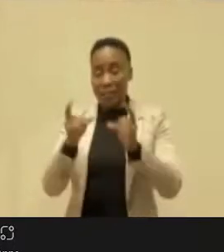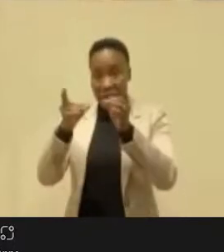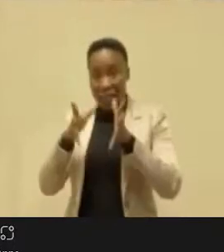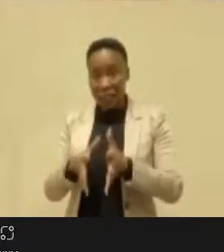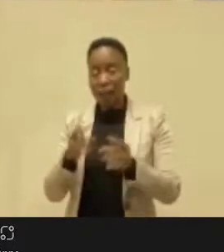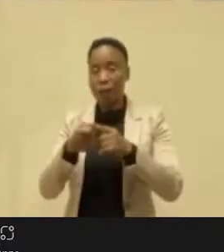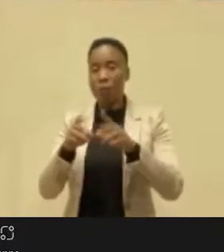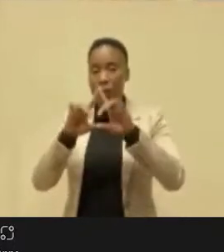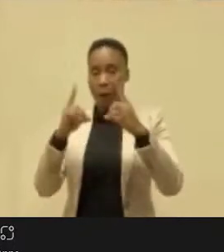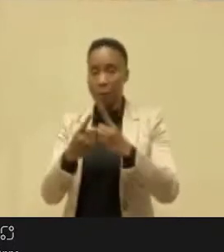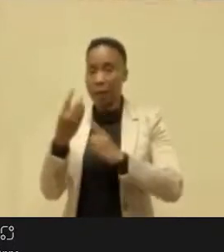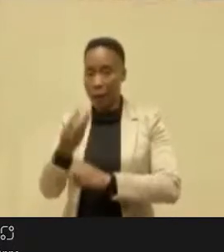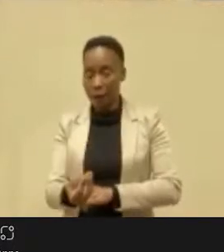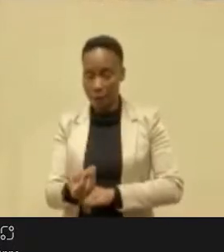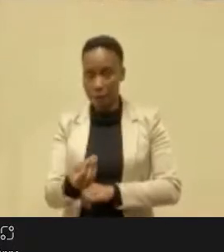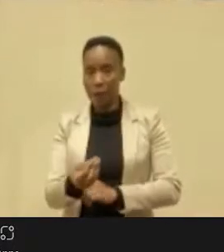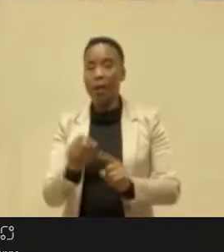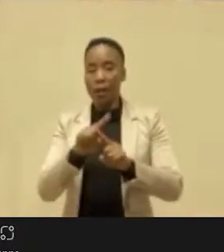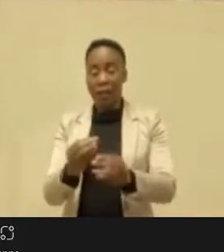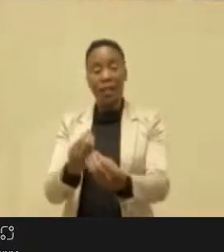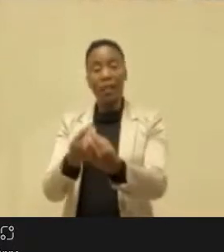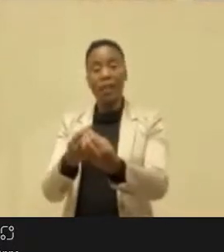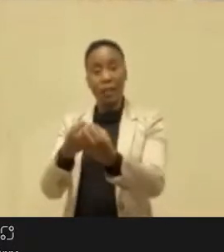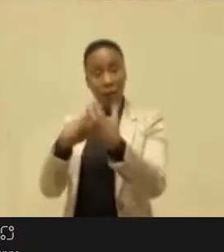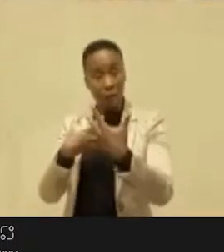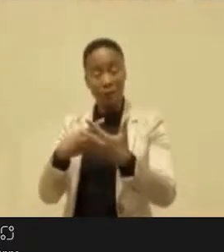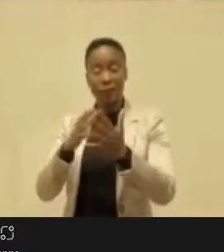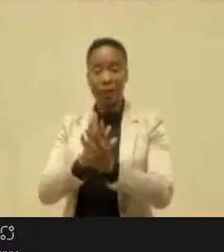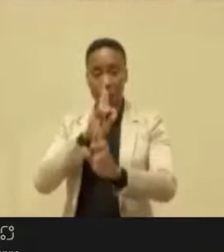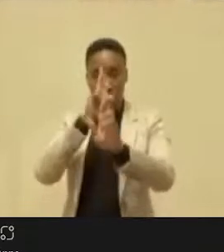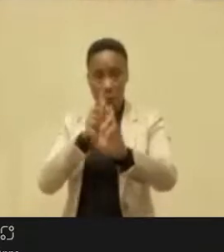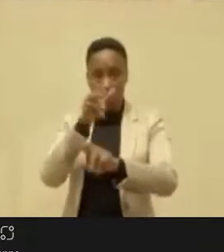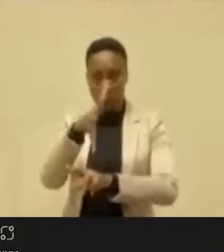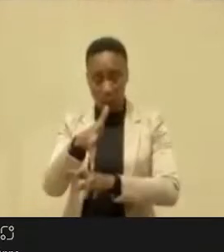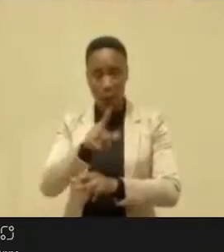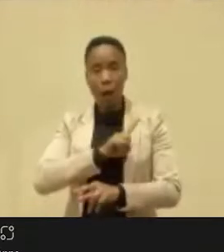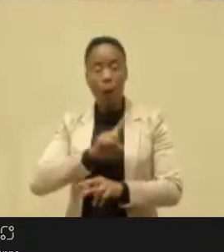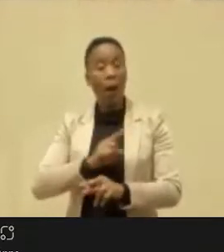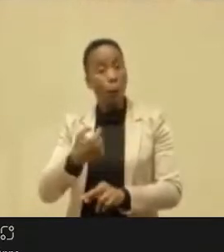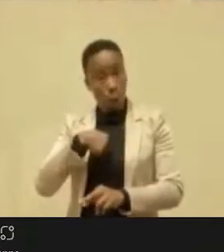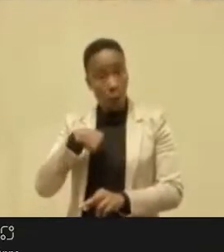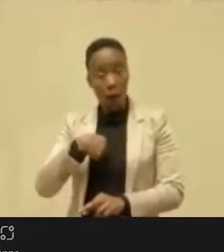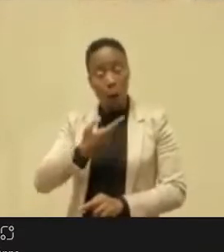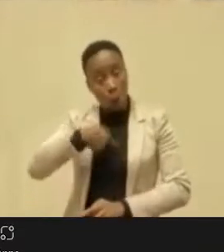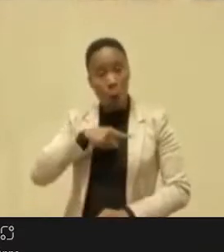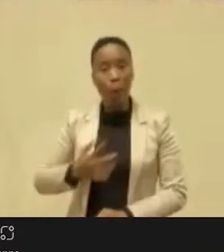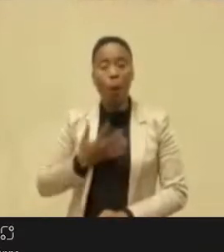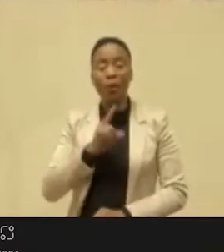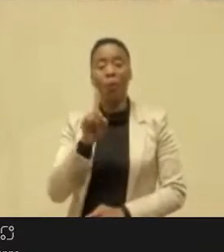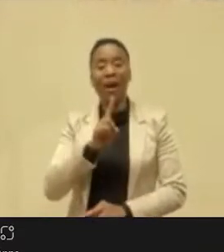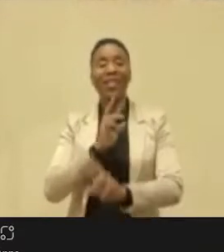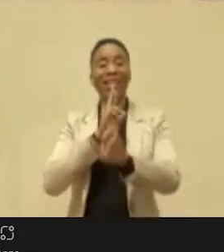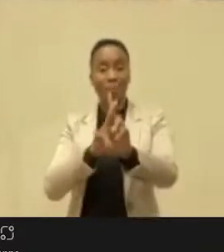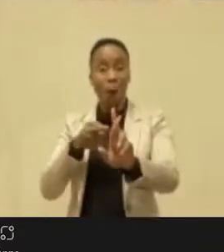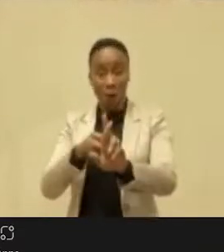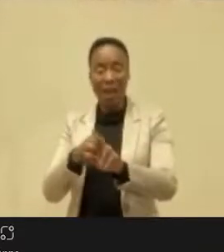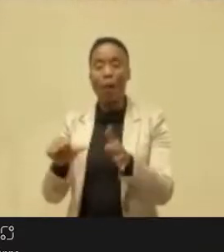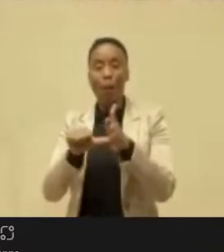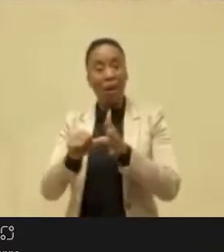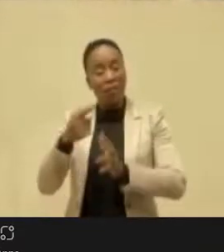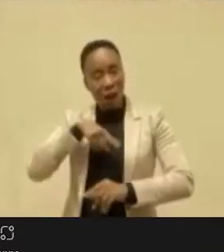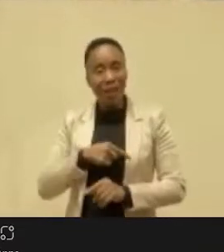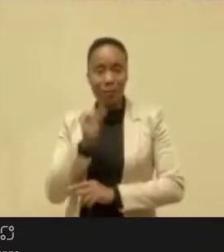department that will give us the report because what we want is the report and it's very important for us to